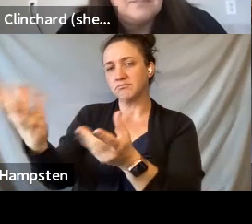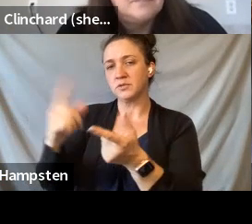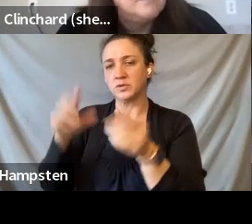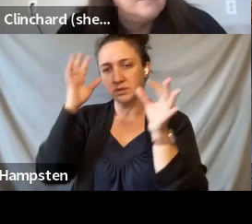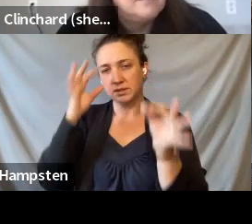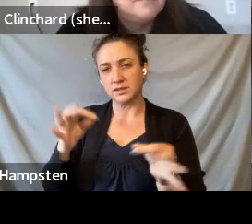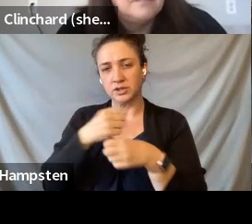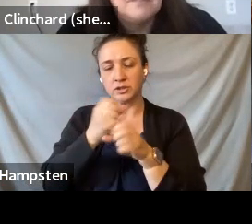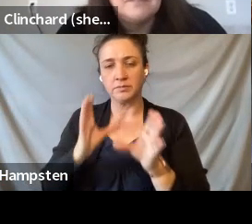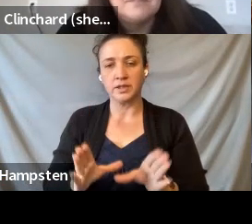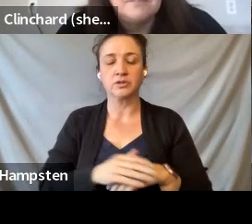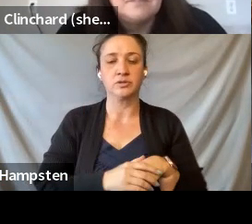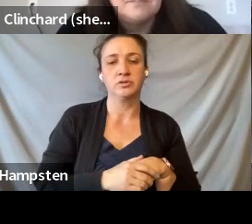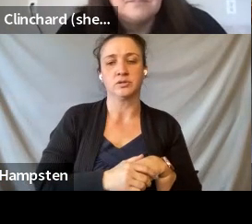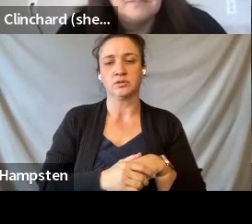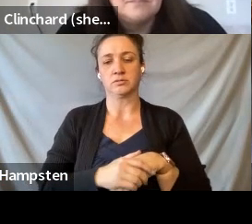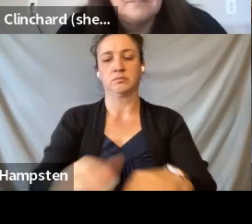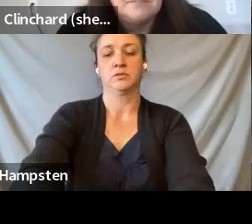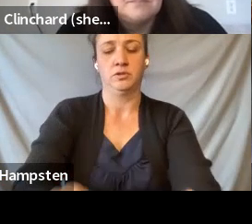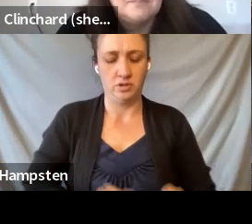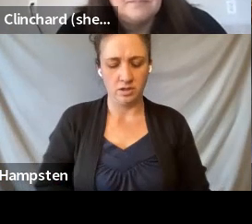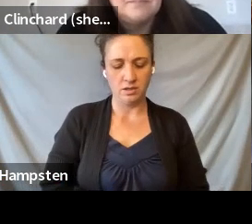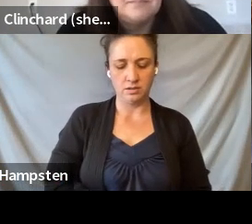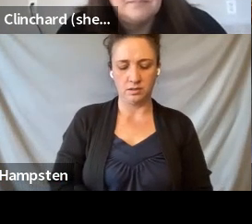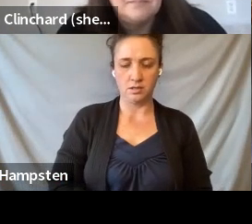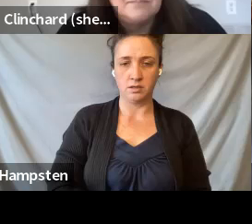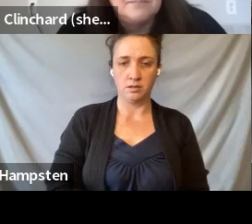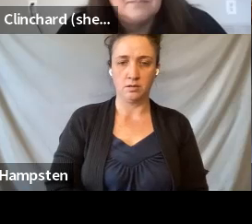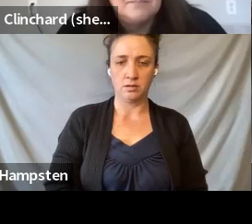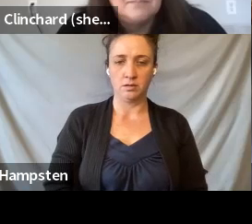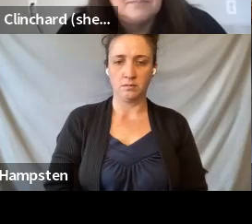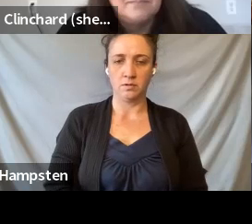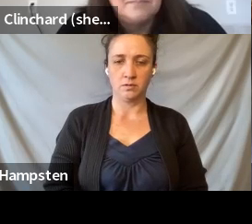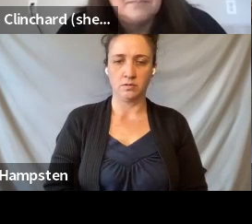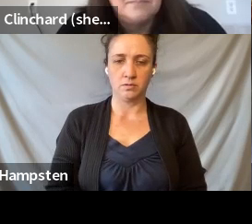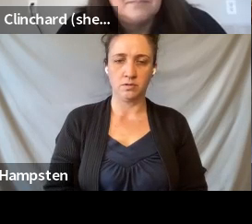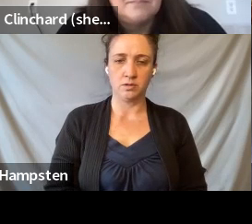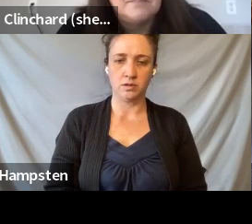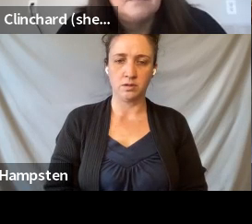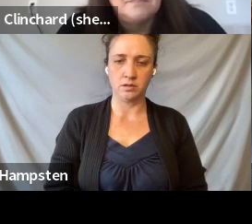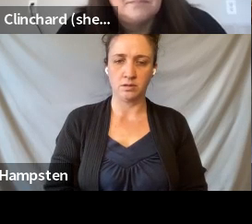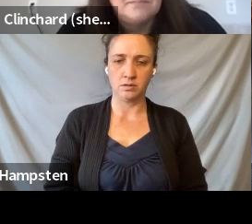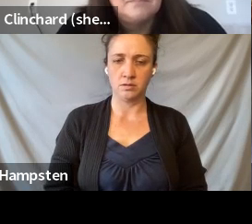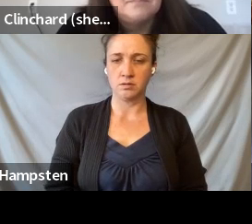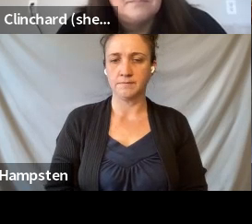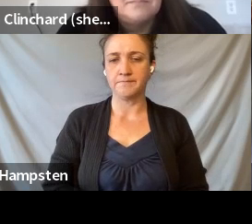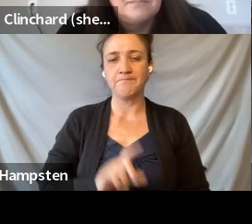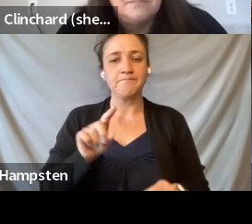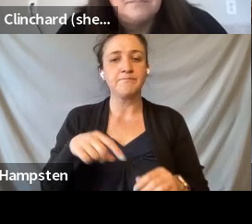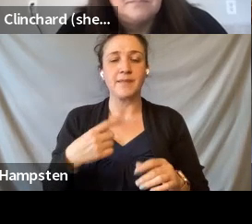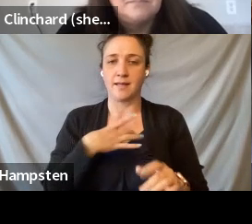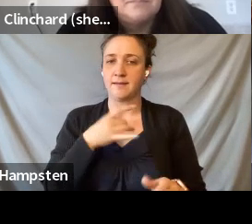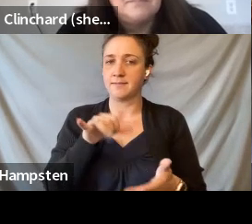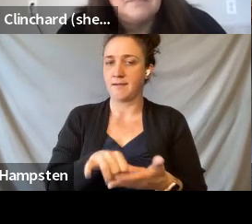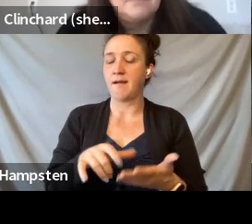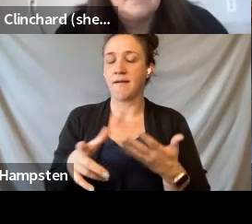Yeah, I really like it. Just the fact that we're naming it and prioritizing it and talking about it in depth the way we